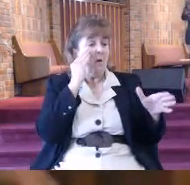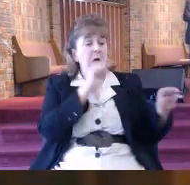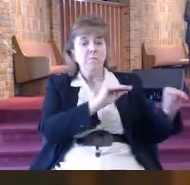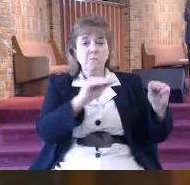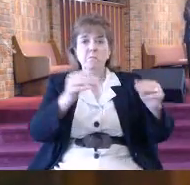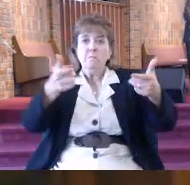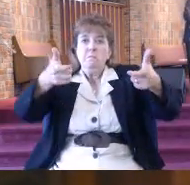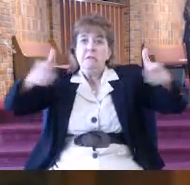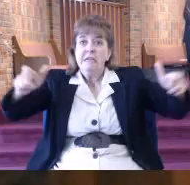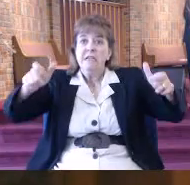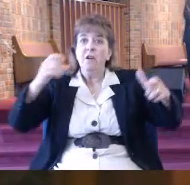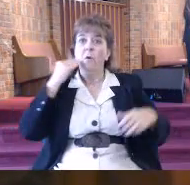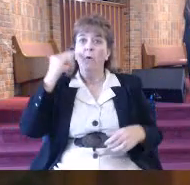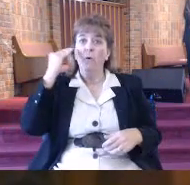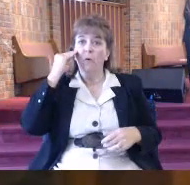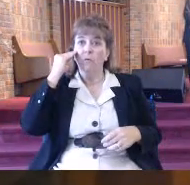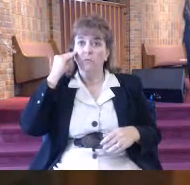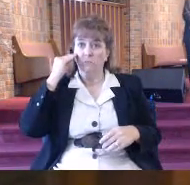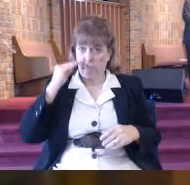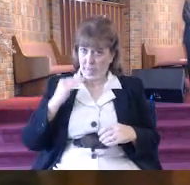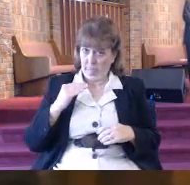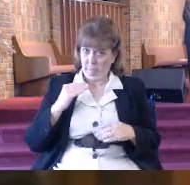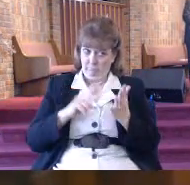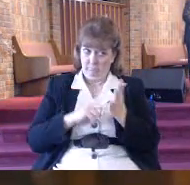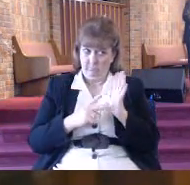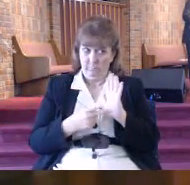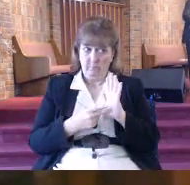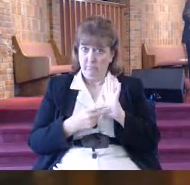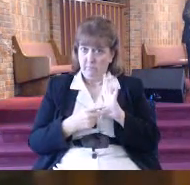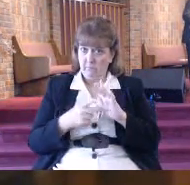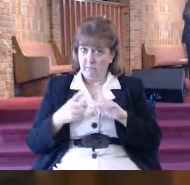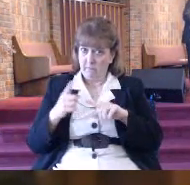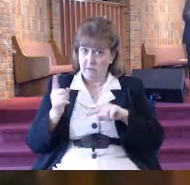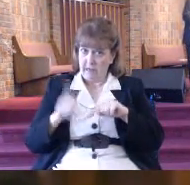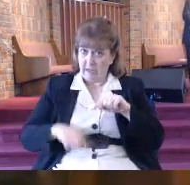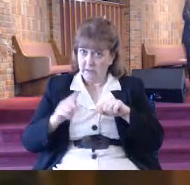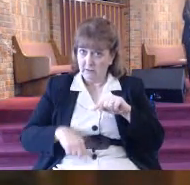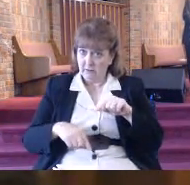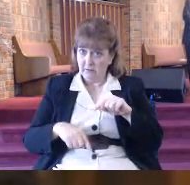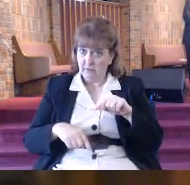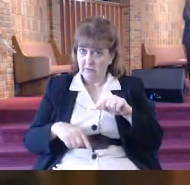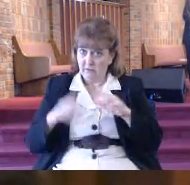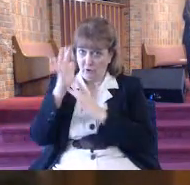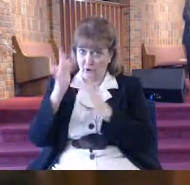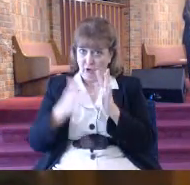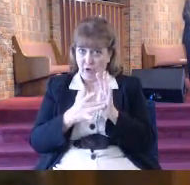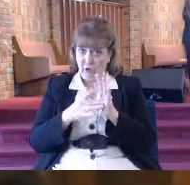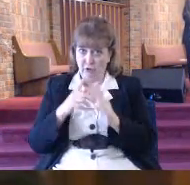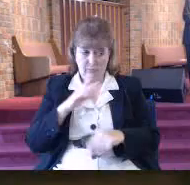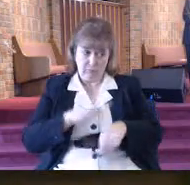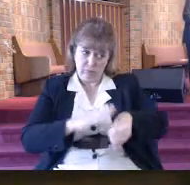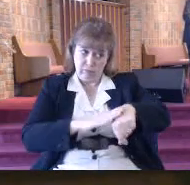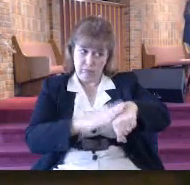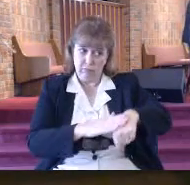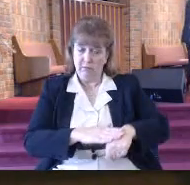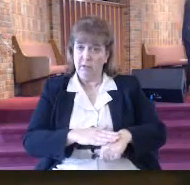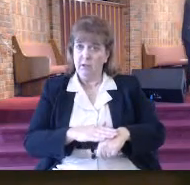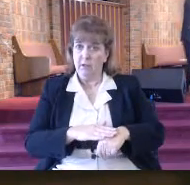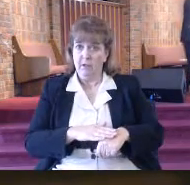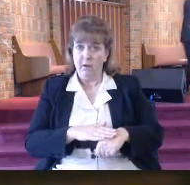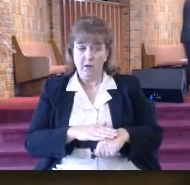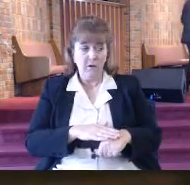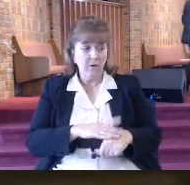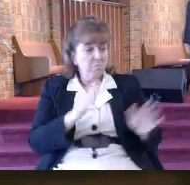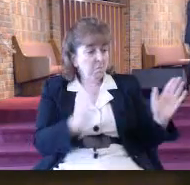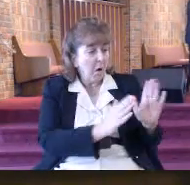larger home. Is that the problem that Jesus was describing here, that there's something wrong with tearing down